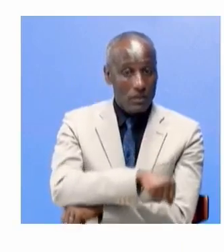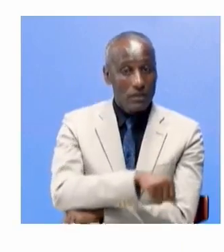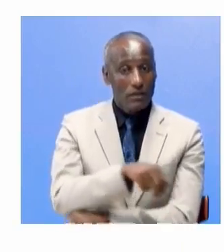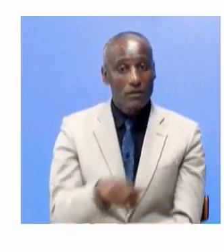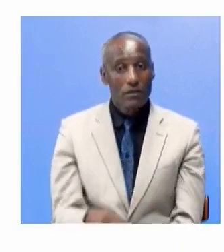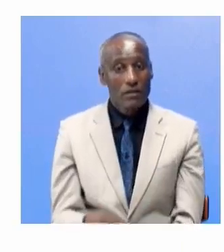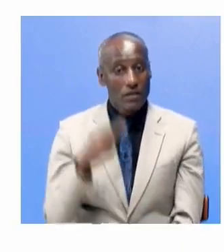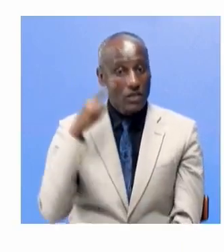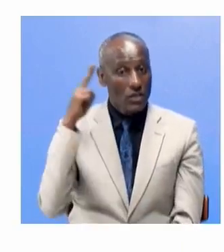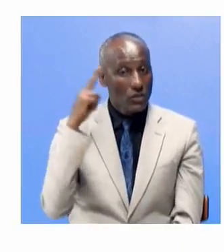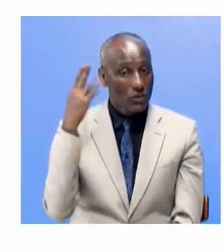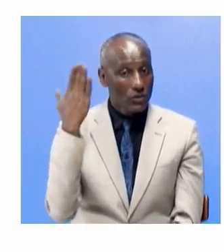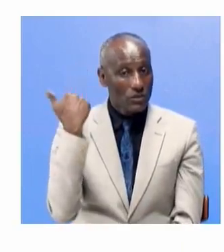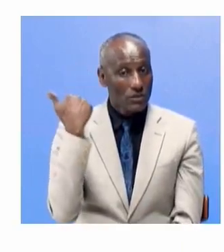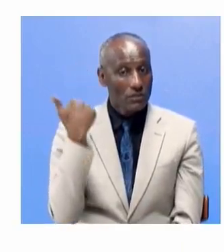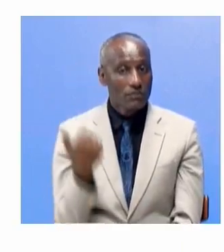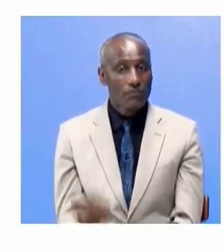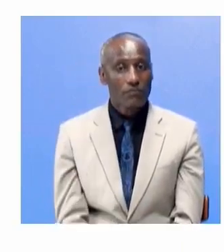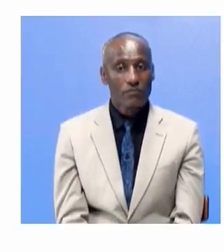used